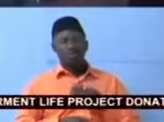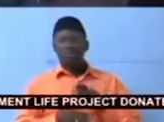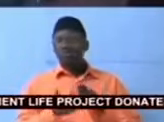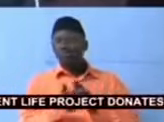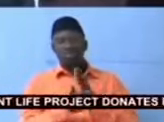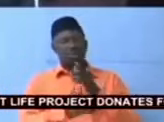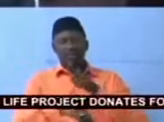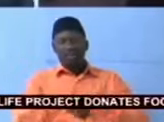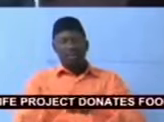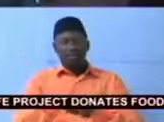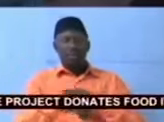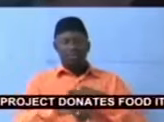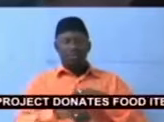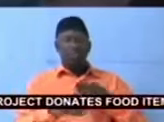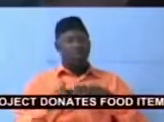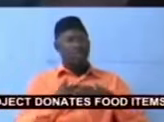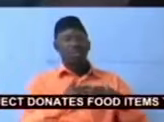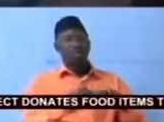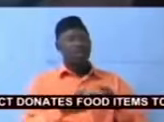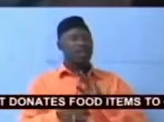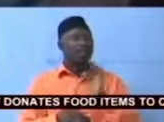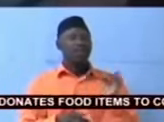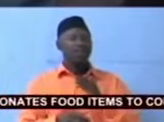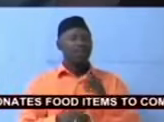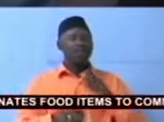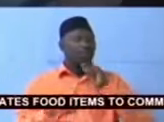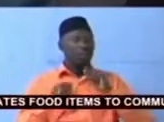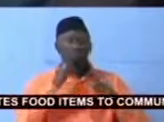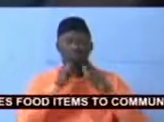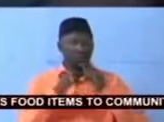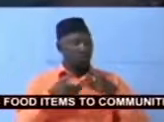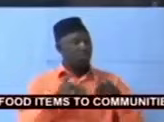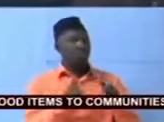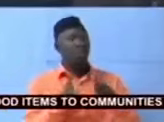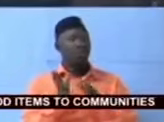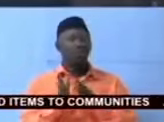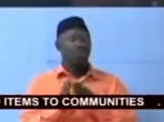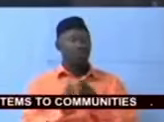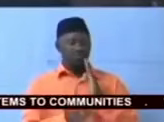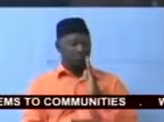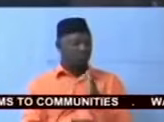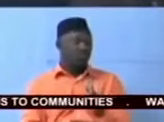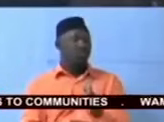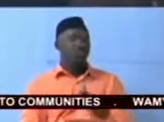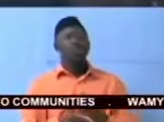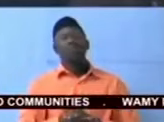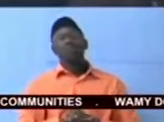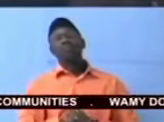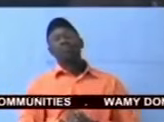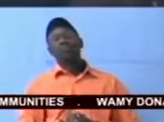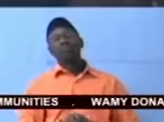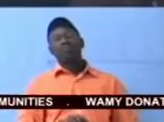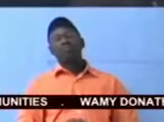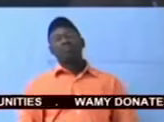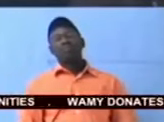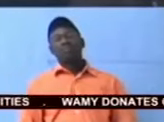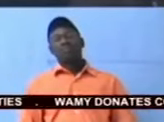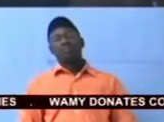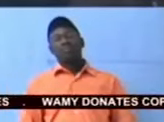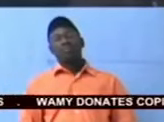very professional capacity waxul mako le ndax jamono wo ci atb yeb jamono bobu da mu ngi dox li nga xamne mu ngi dem ci